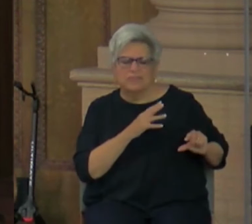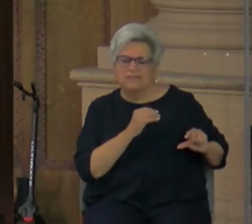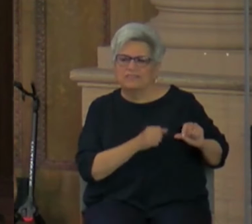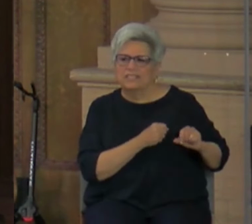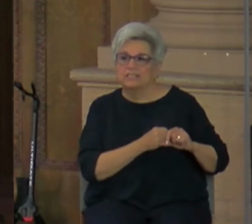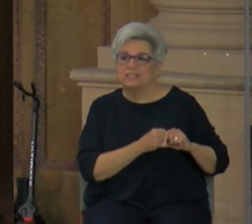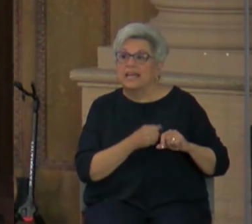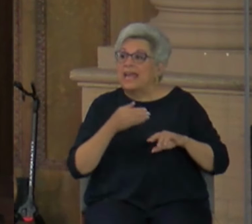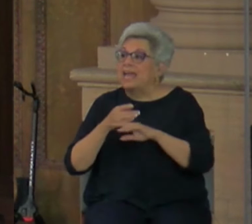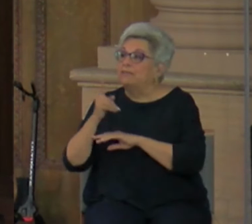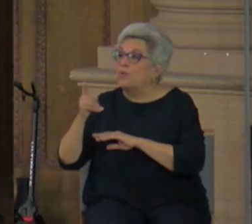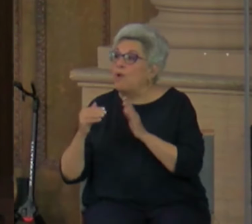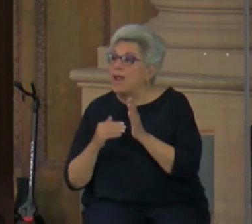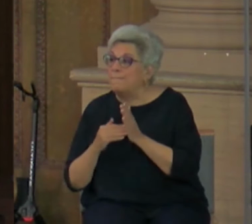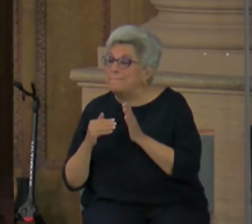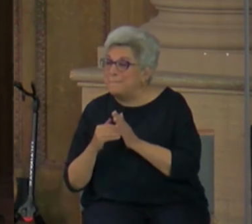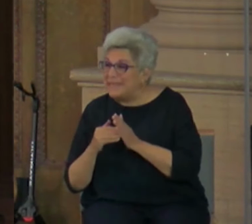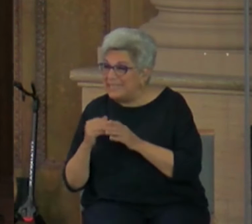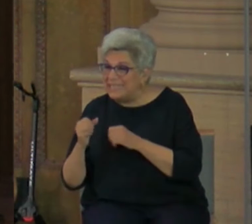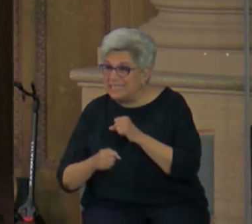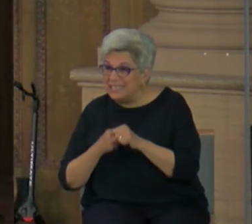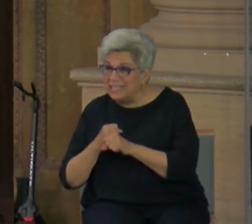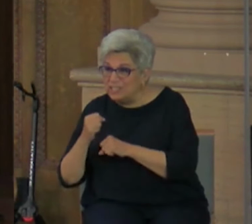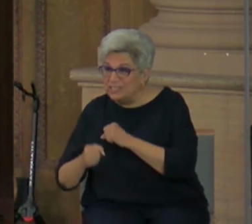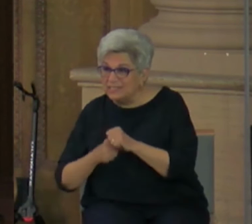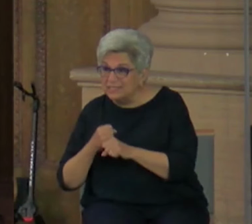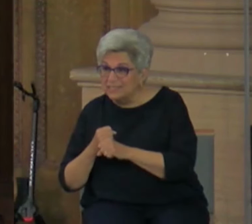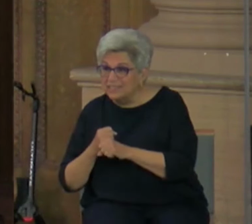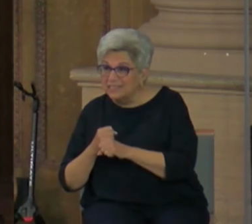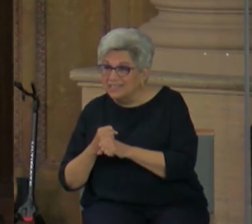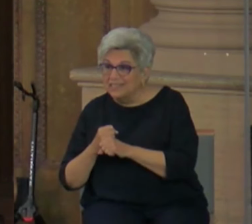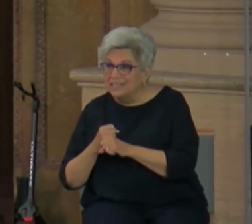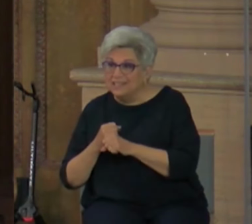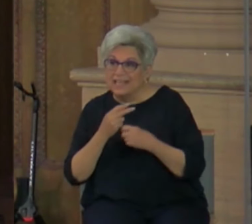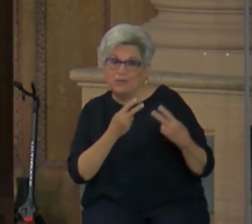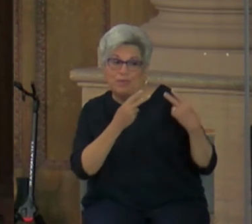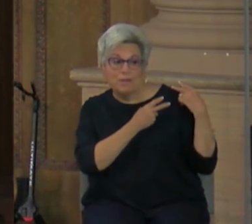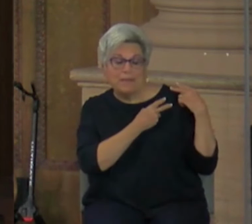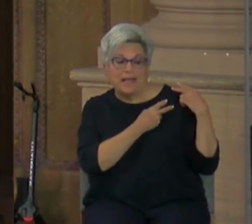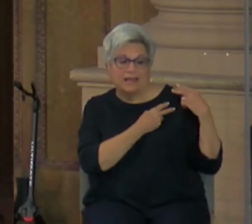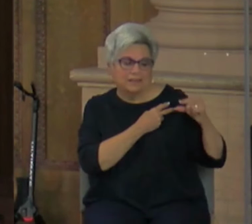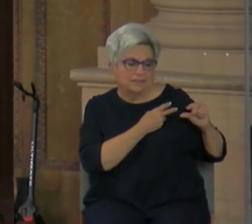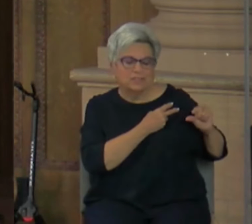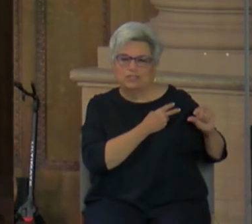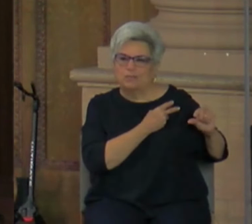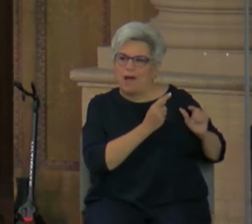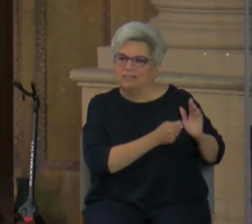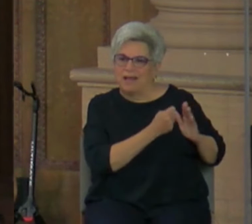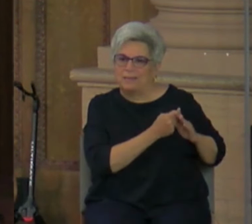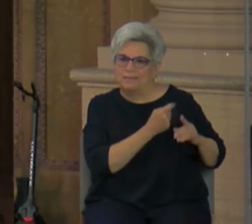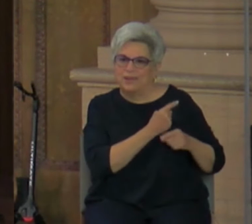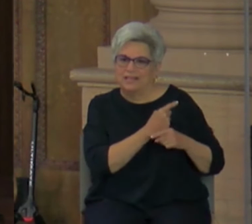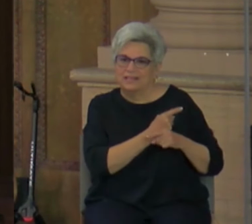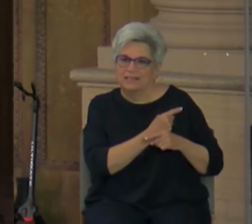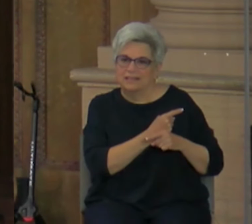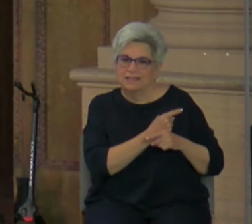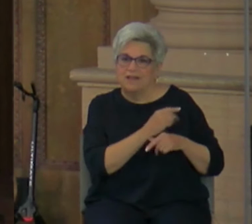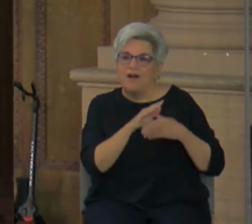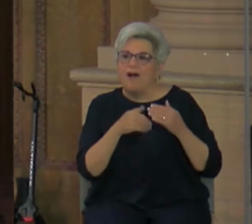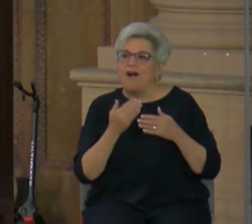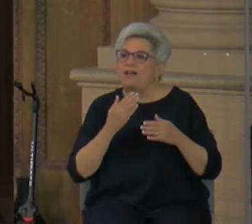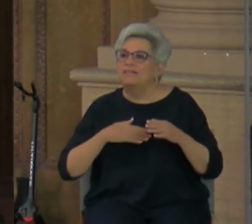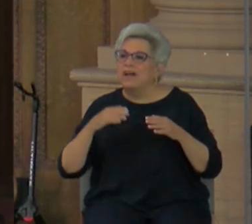1,000,000 years, and eventually it shrinks down to where it's still a plot point in your life, but all of our trials get shrunk